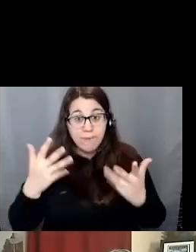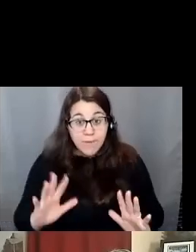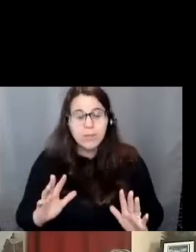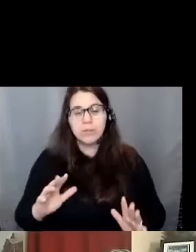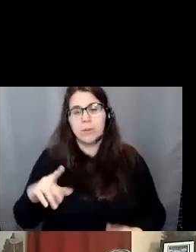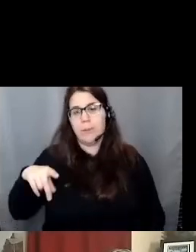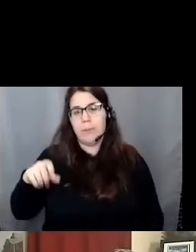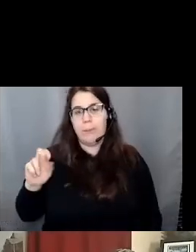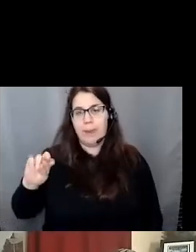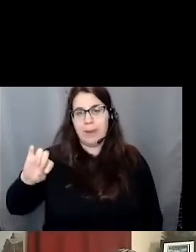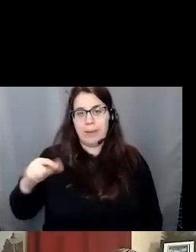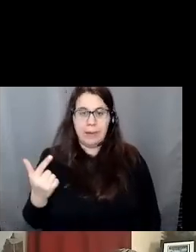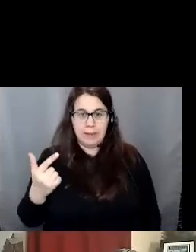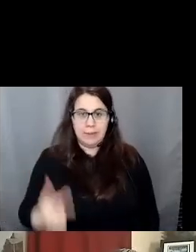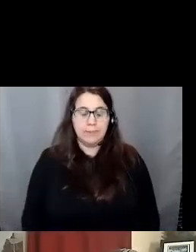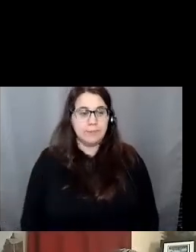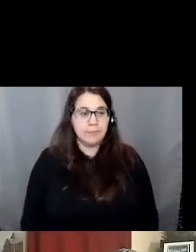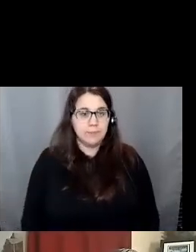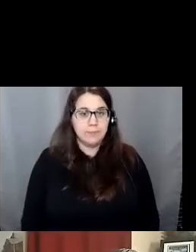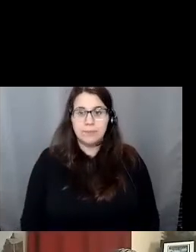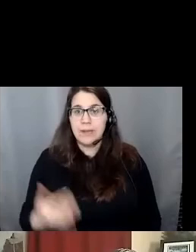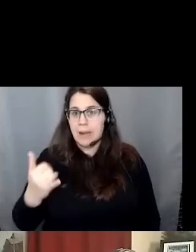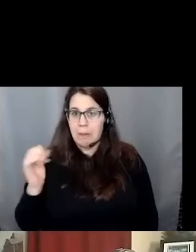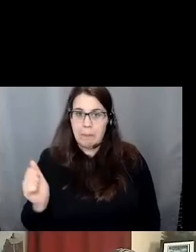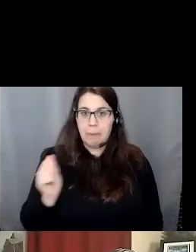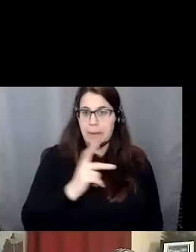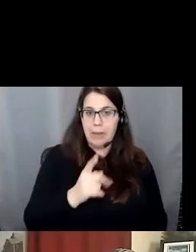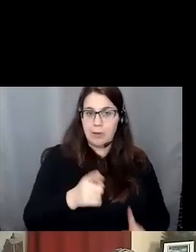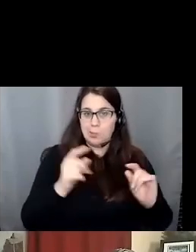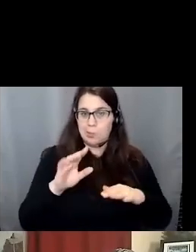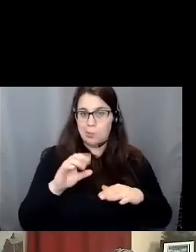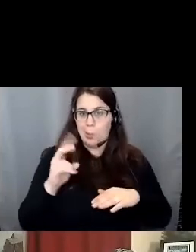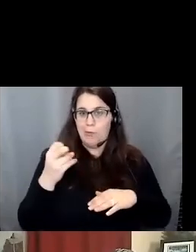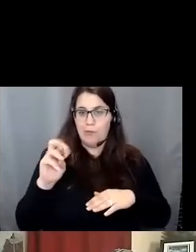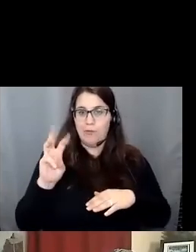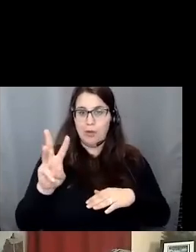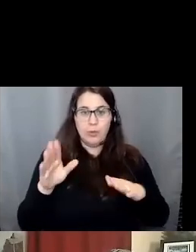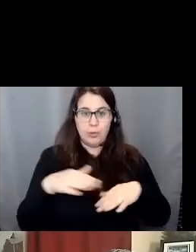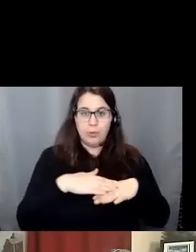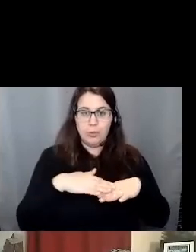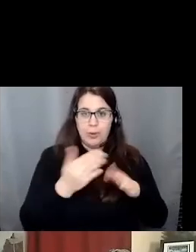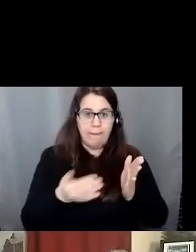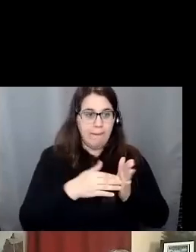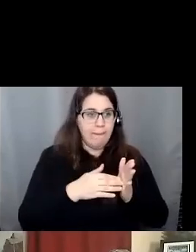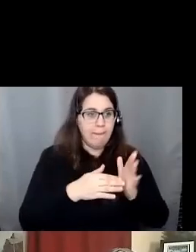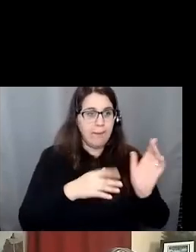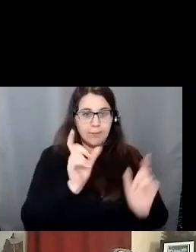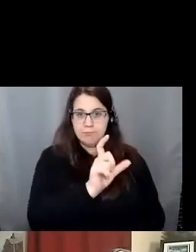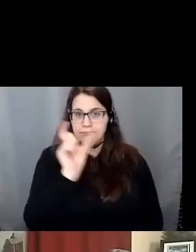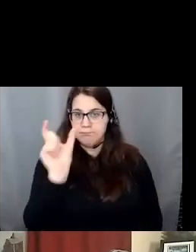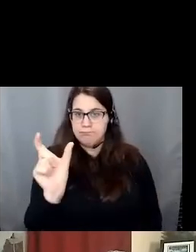After that, we'll jump back out to our overview page real quick and show you that the next tab that we have is